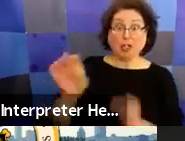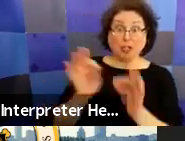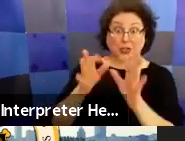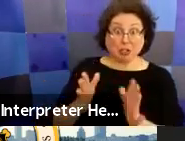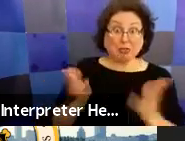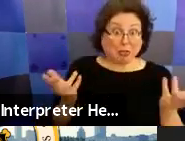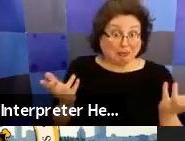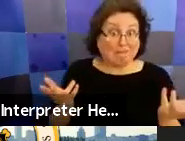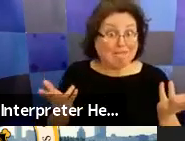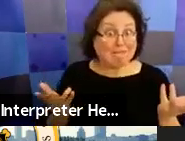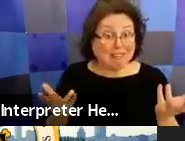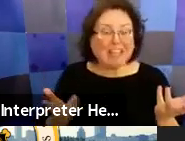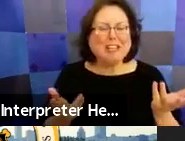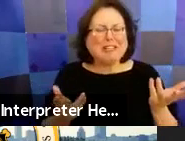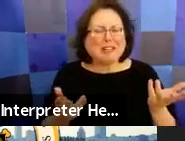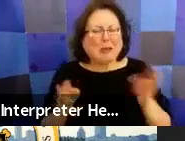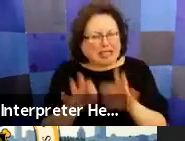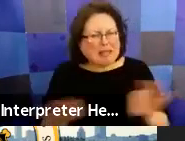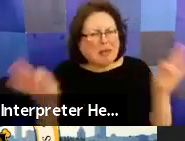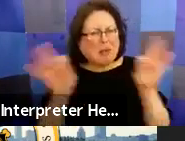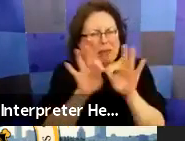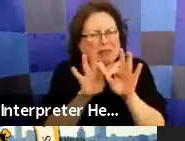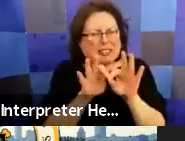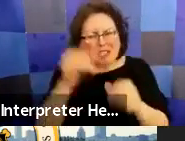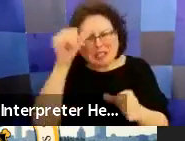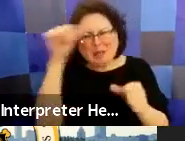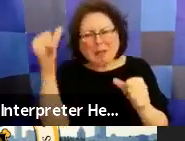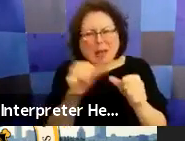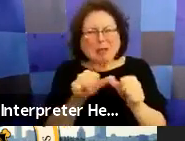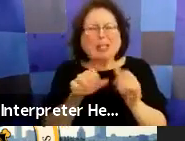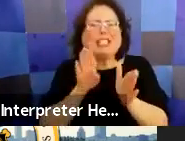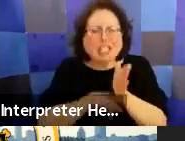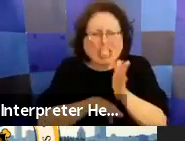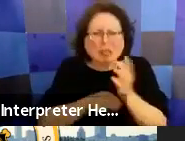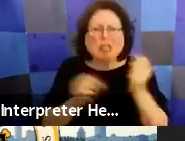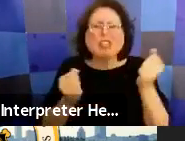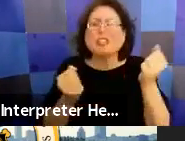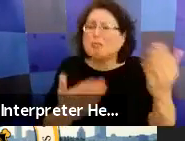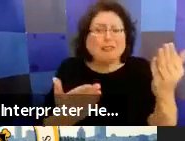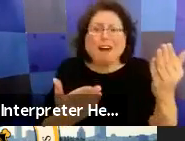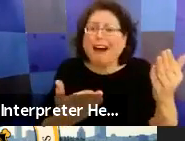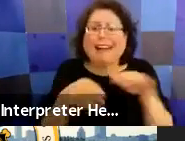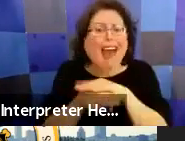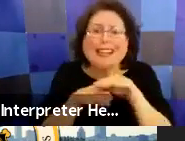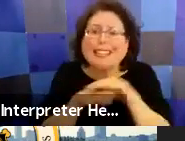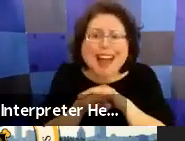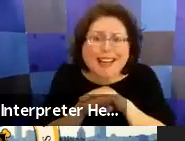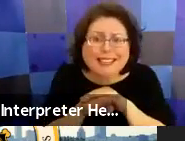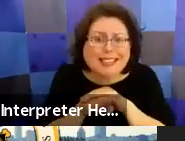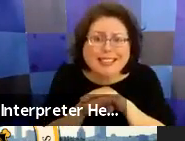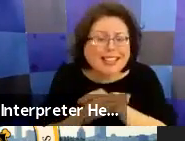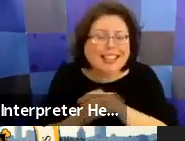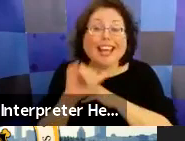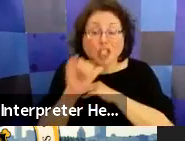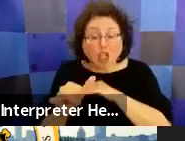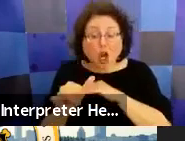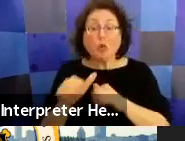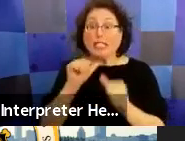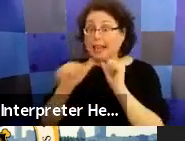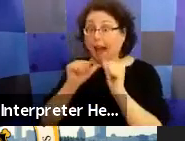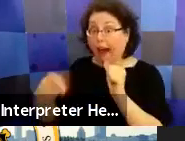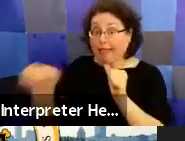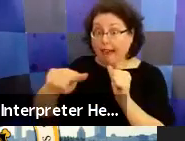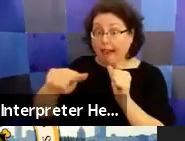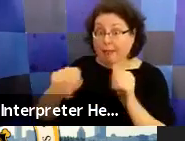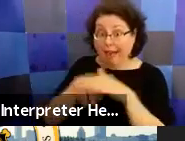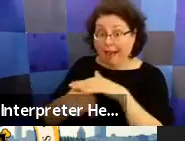to remember that it's so much cheaper to try to provide the access than to go from the other end to deny somebody and then wind up